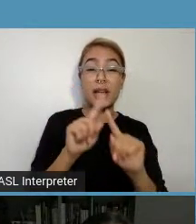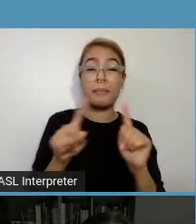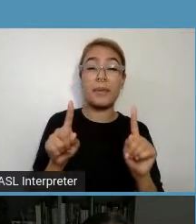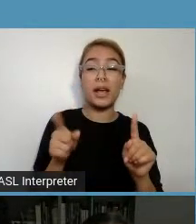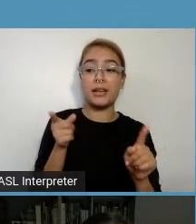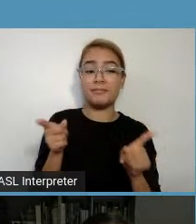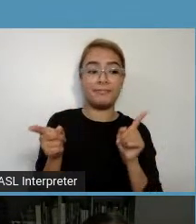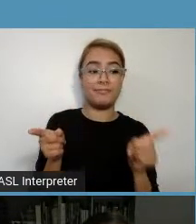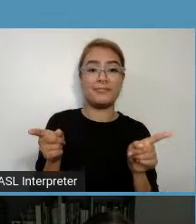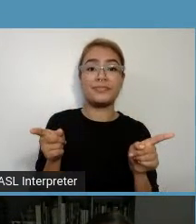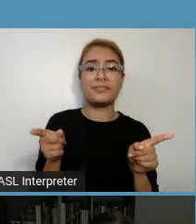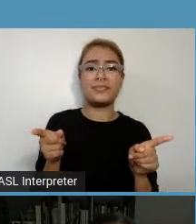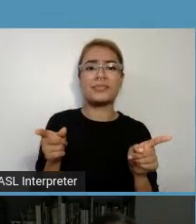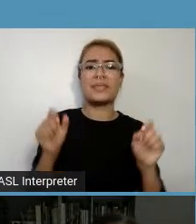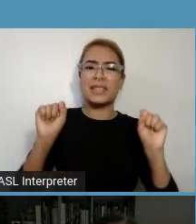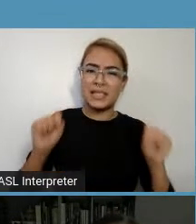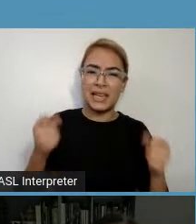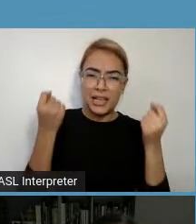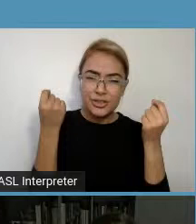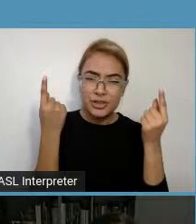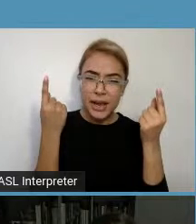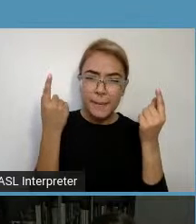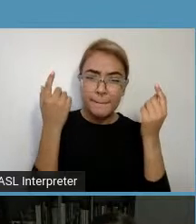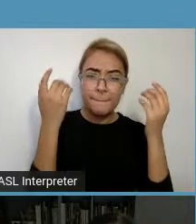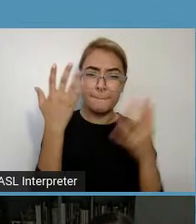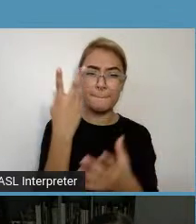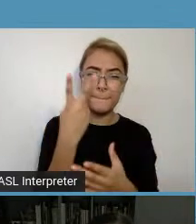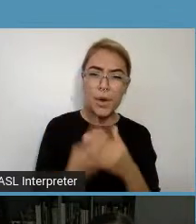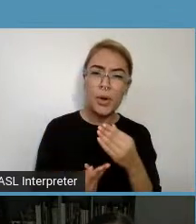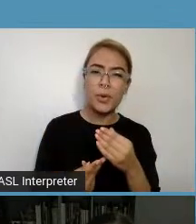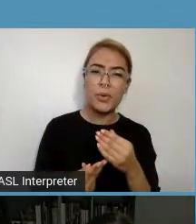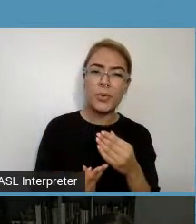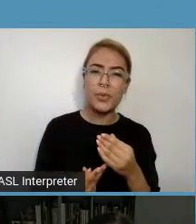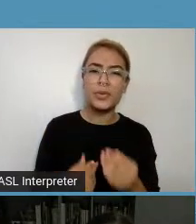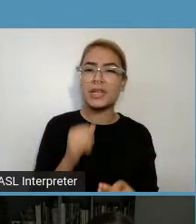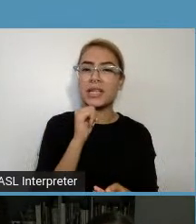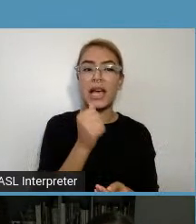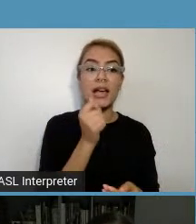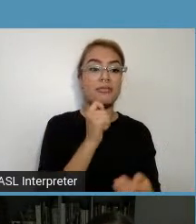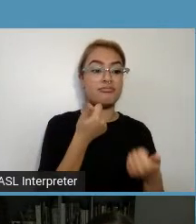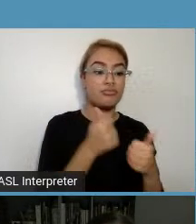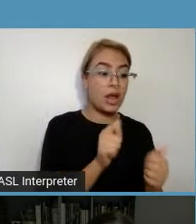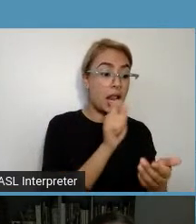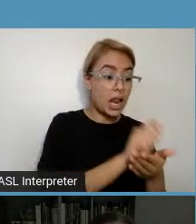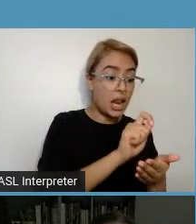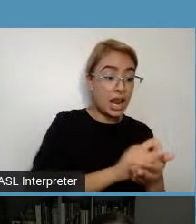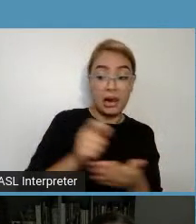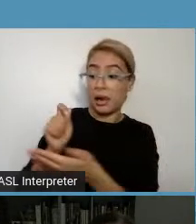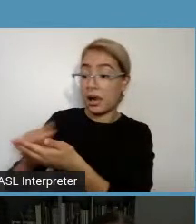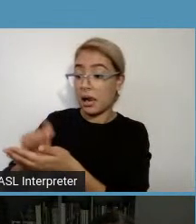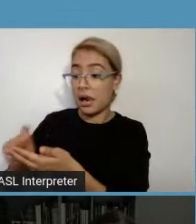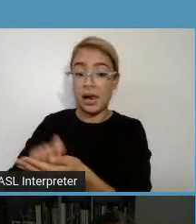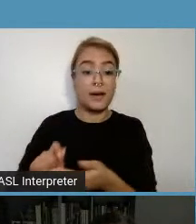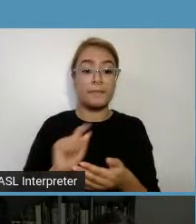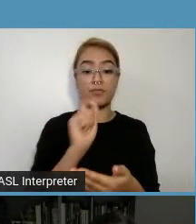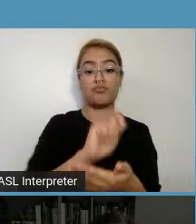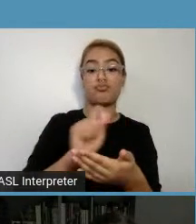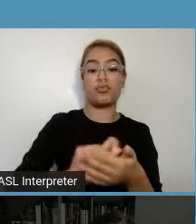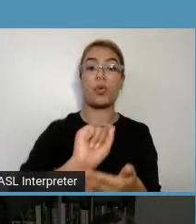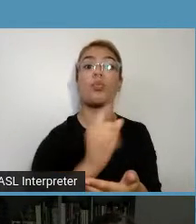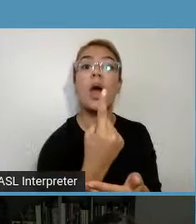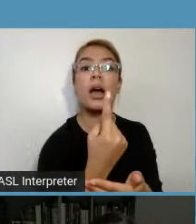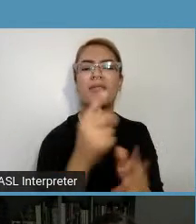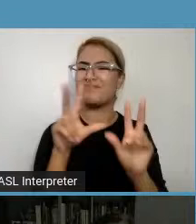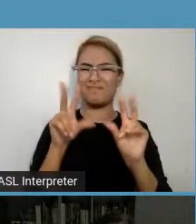of those. We're stewards of the history. We're not trying to write it. We're trying to